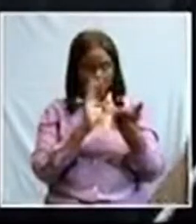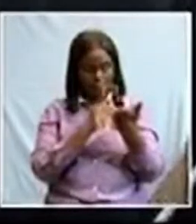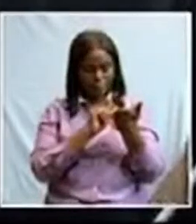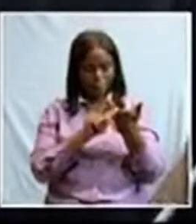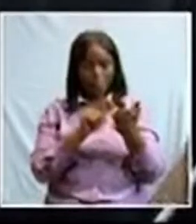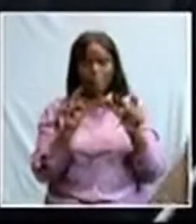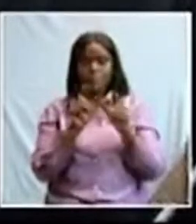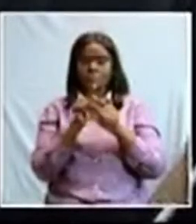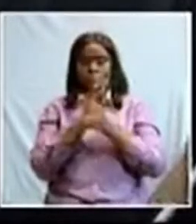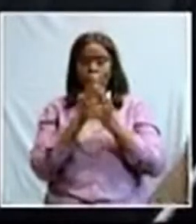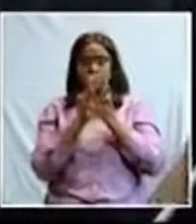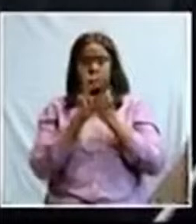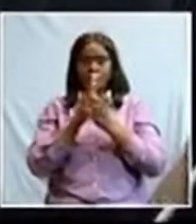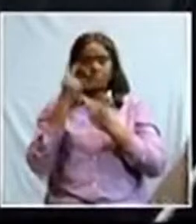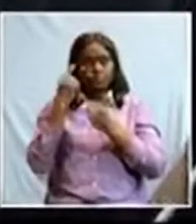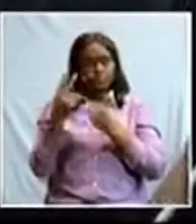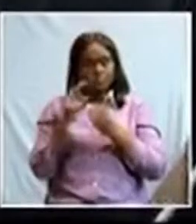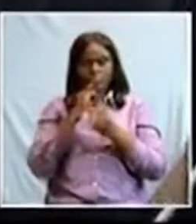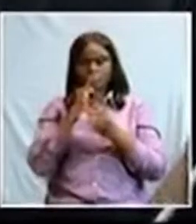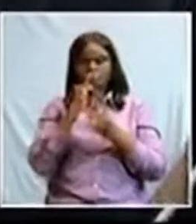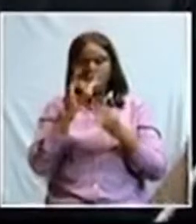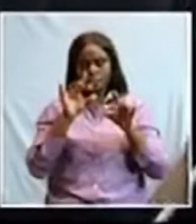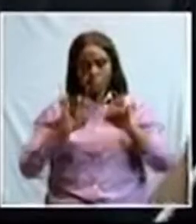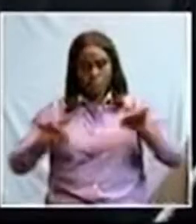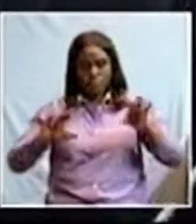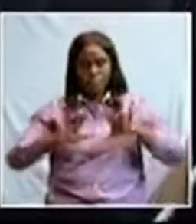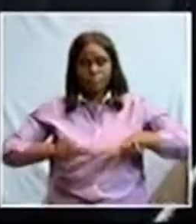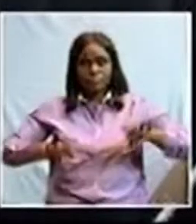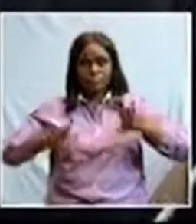The contractor for phase 2 is not yet on the ground.